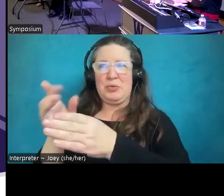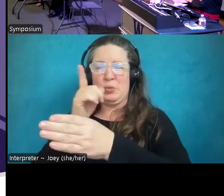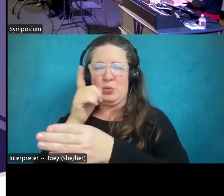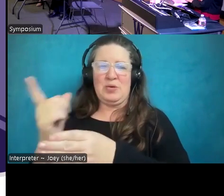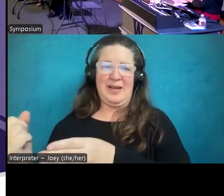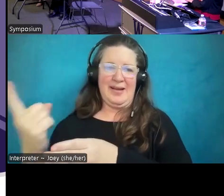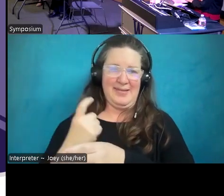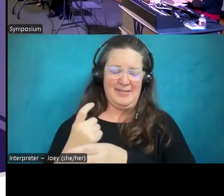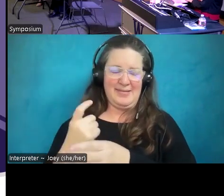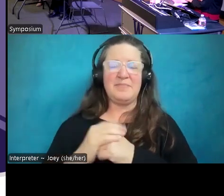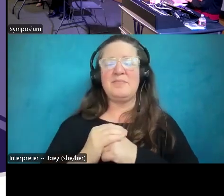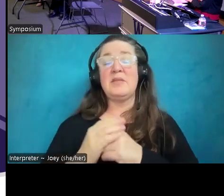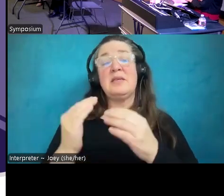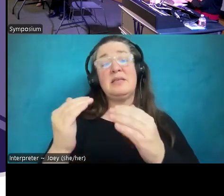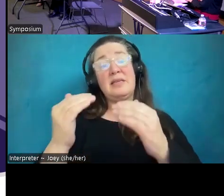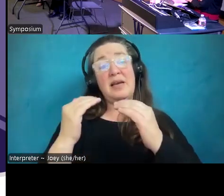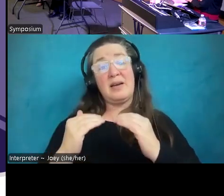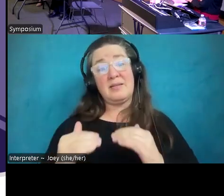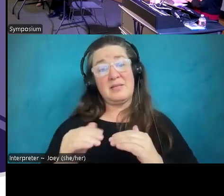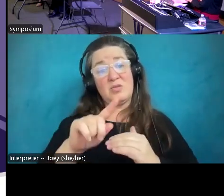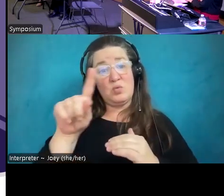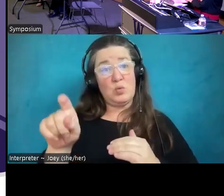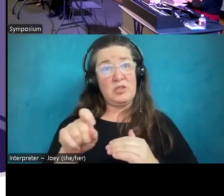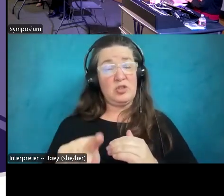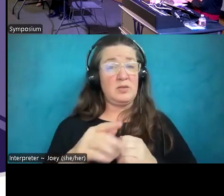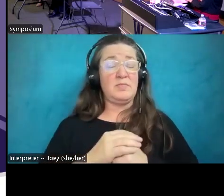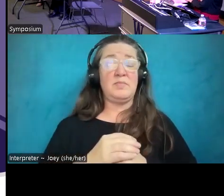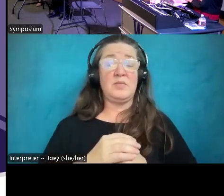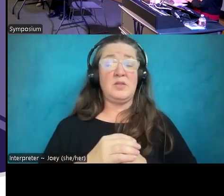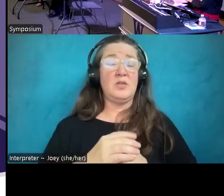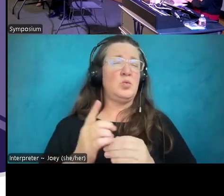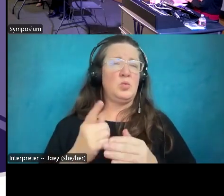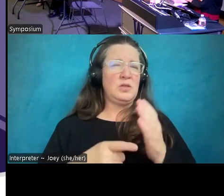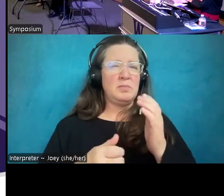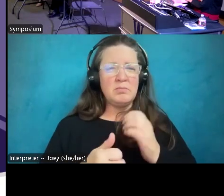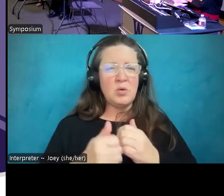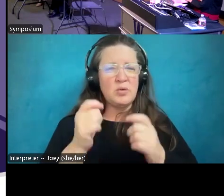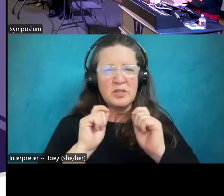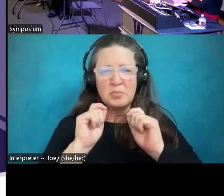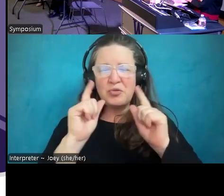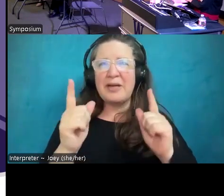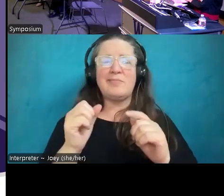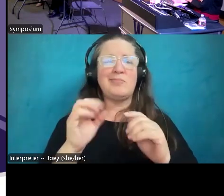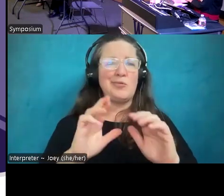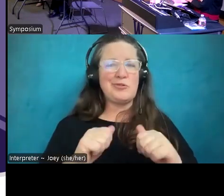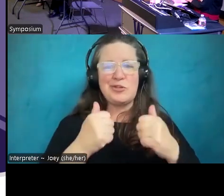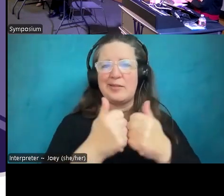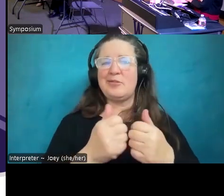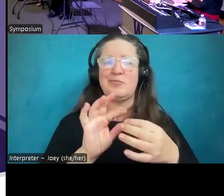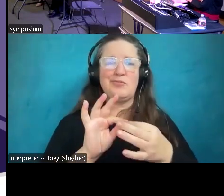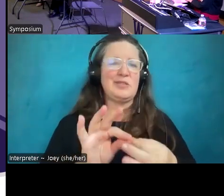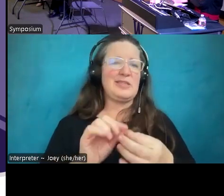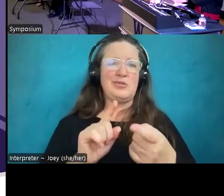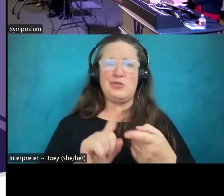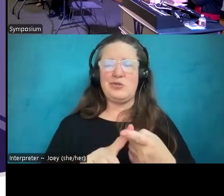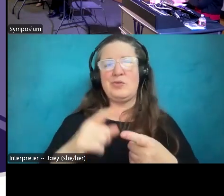question is, what has been most surprising and or challenging to you about cognitive symptoms in long